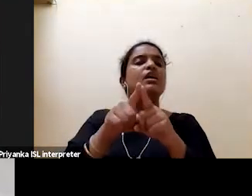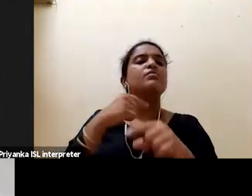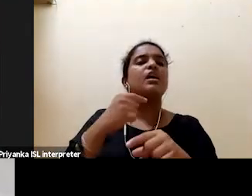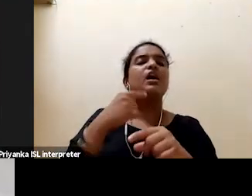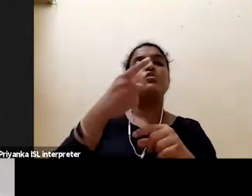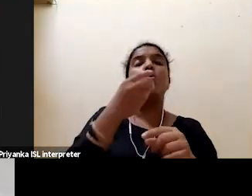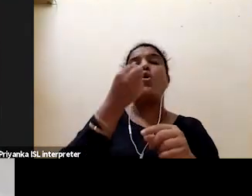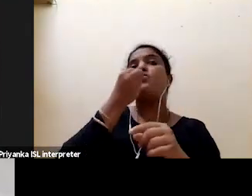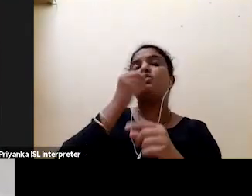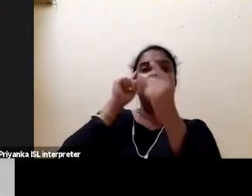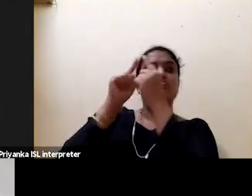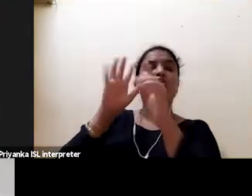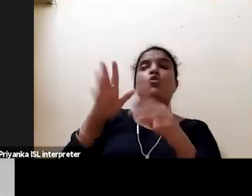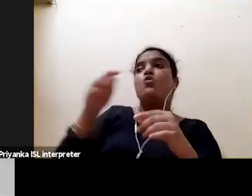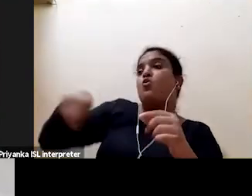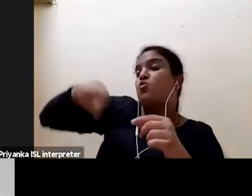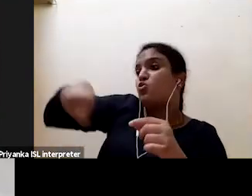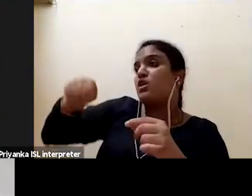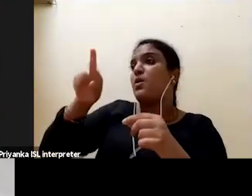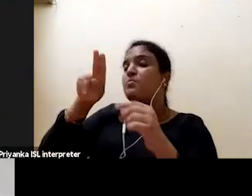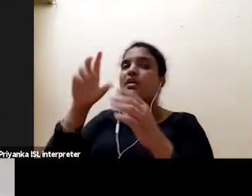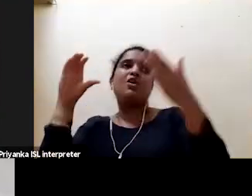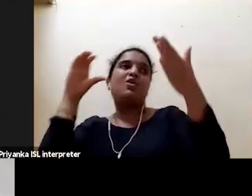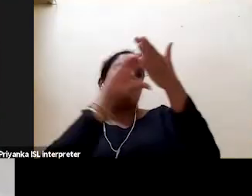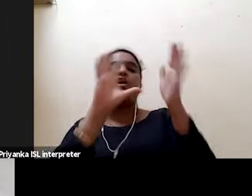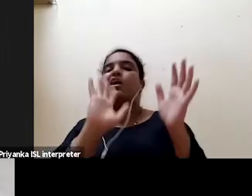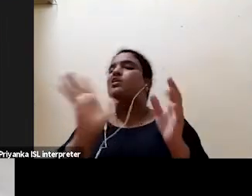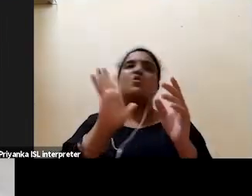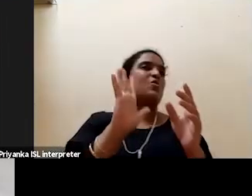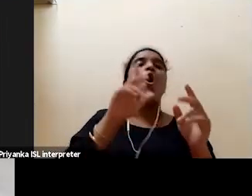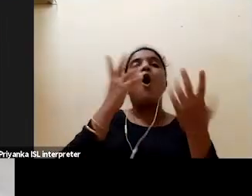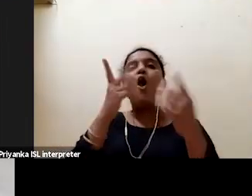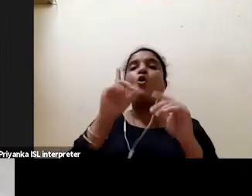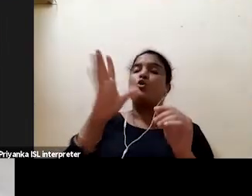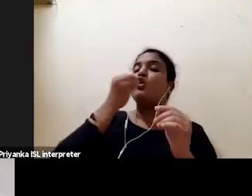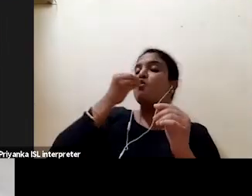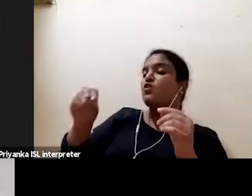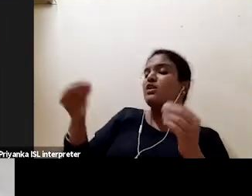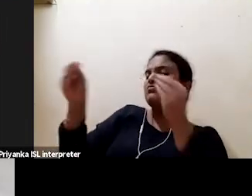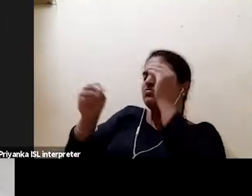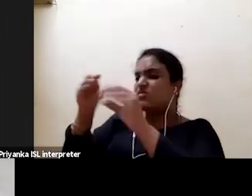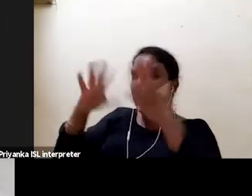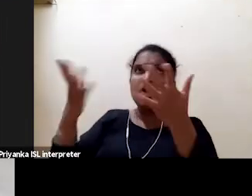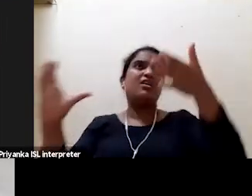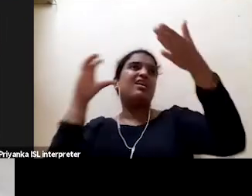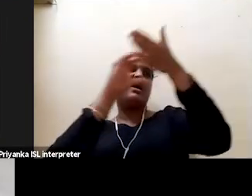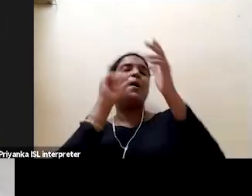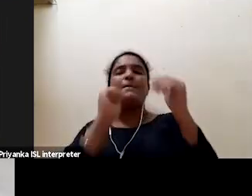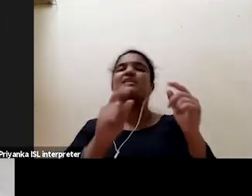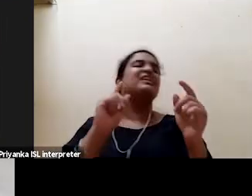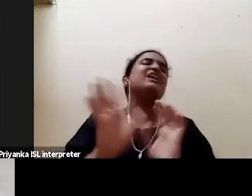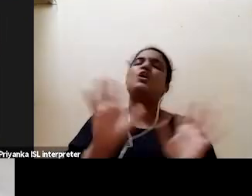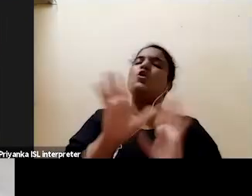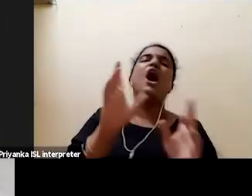be a food blogger, which is why it's not always a recipe blog. So unless you're having a recipe blog, you don't necessarily have to be interested